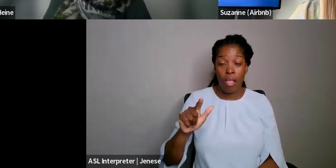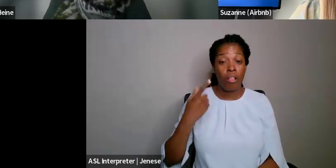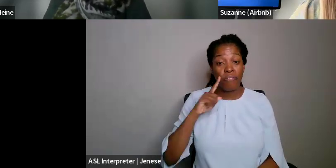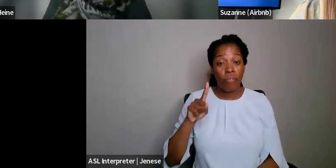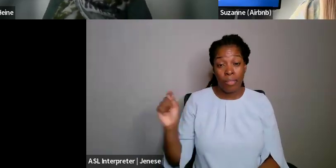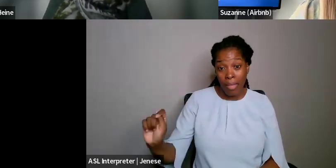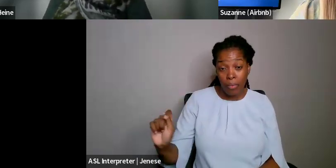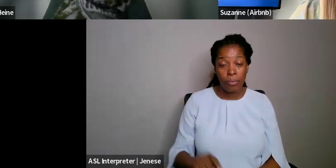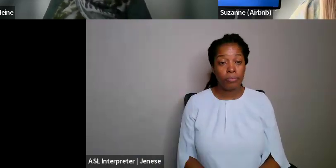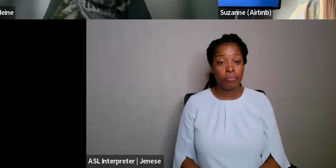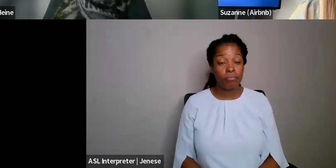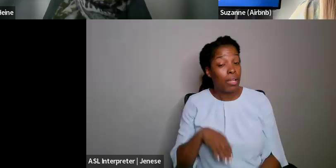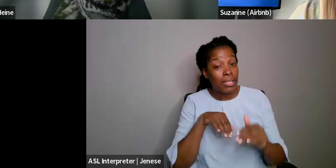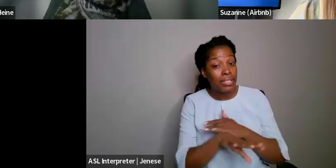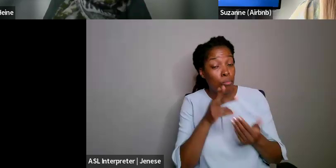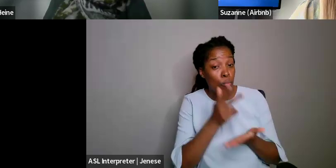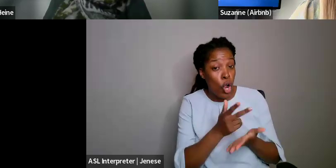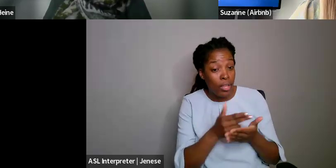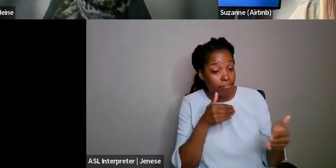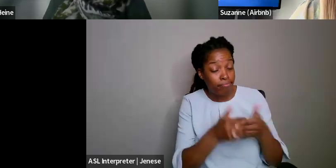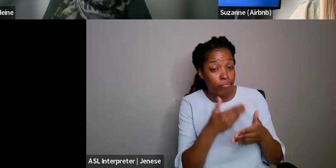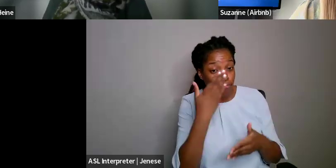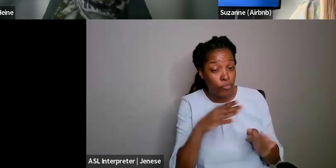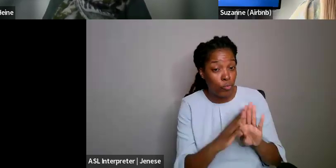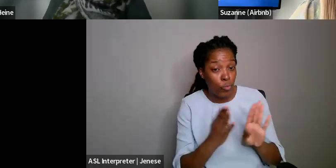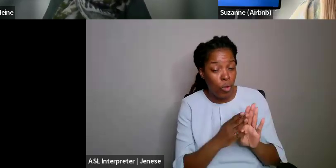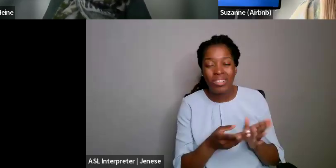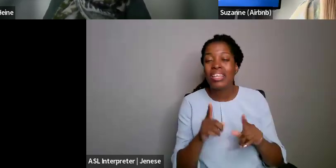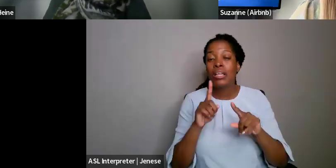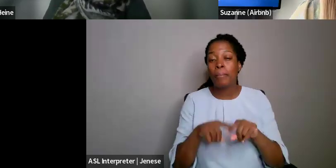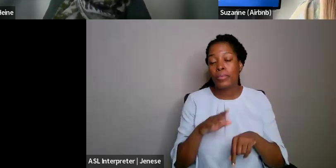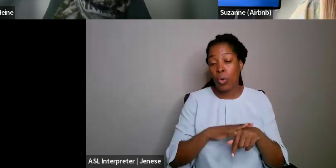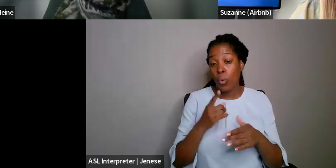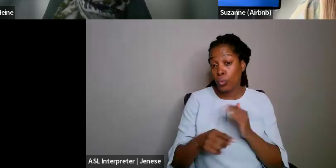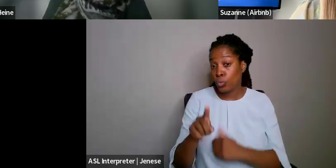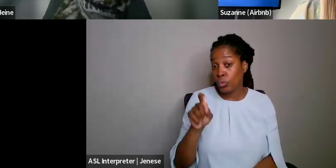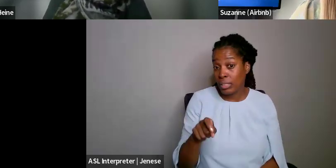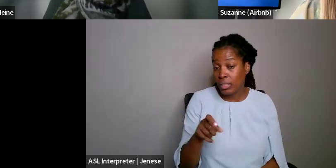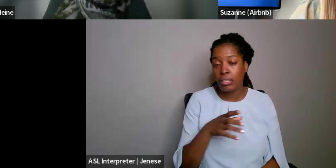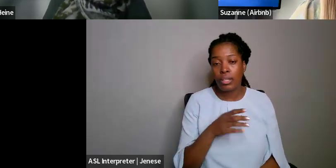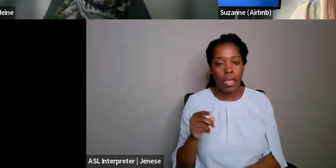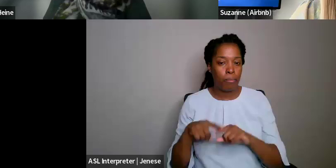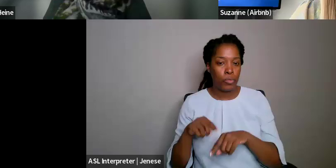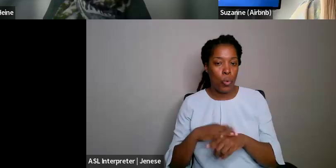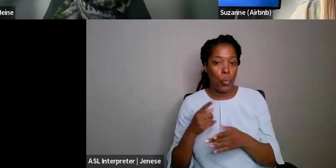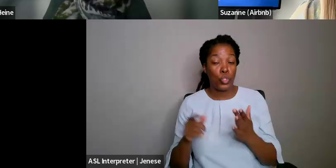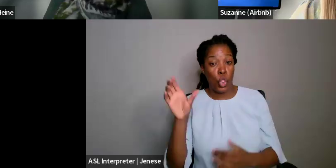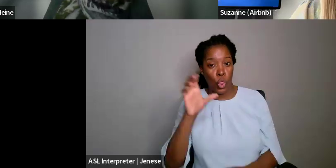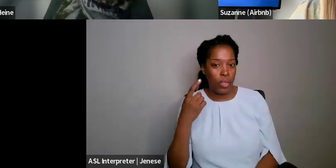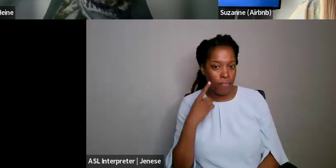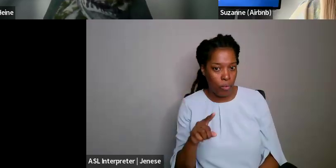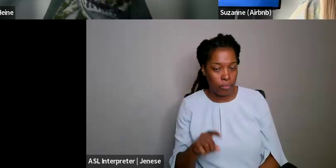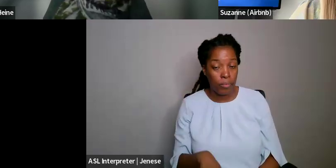depends what we need, and what people are looking for. So include as many of those and be as detailed as